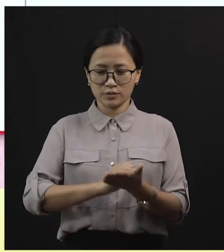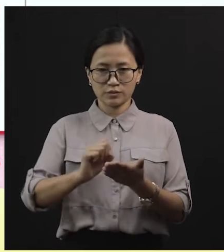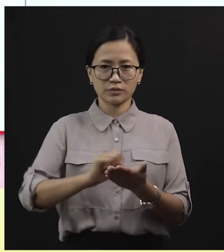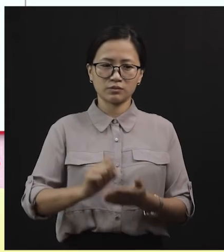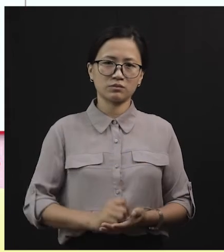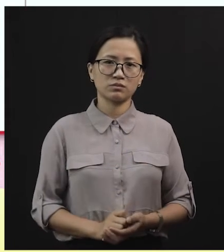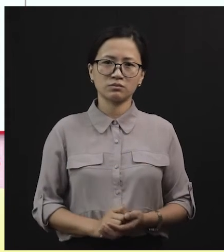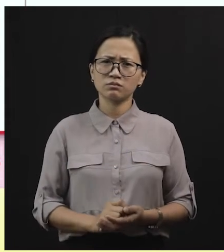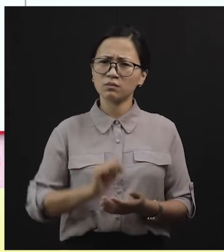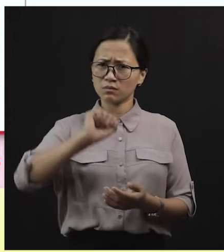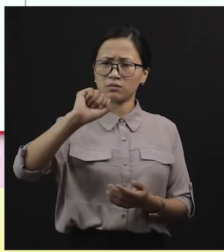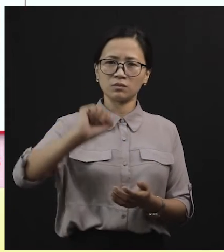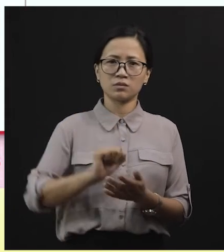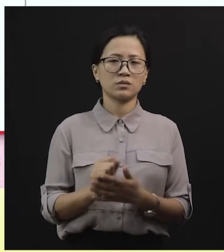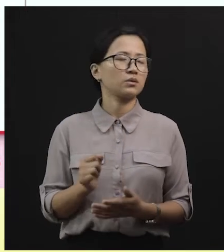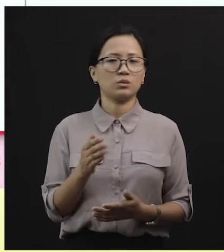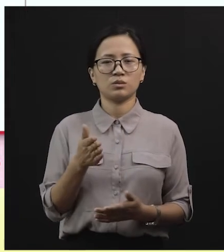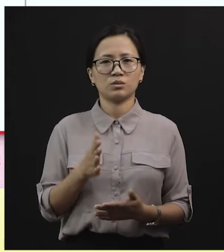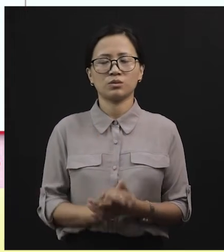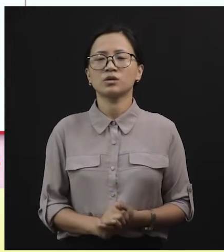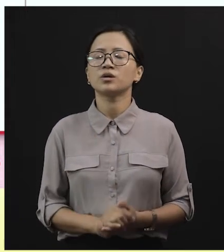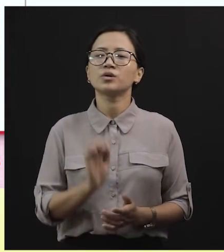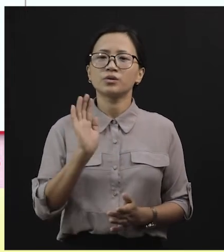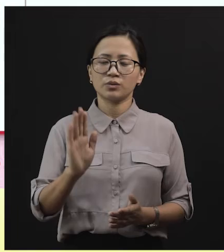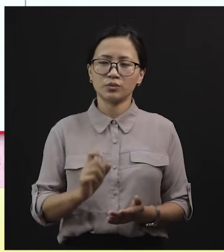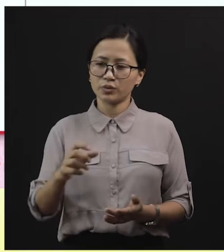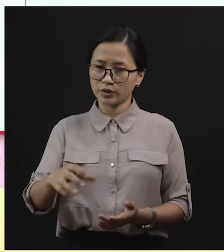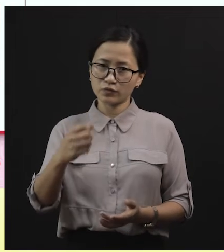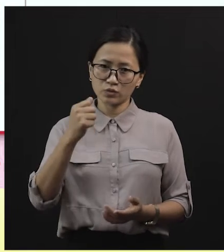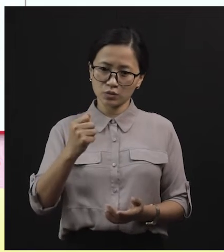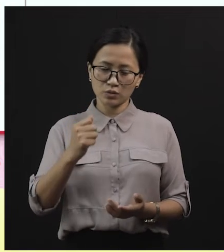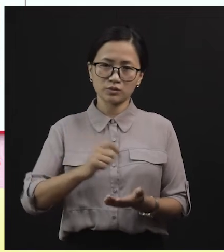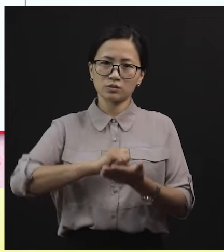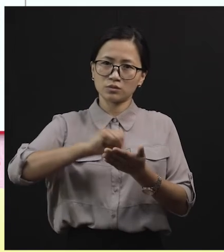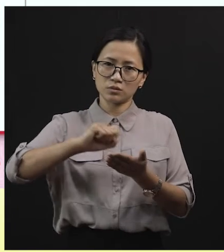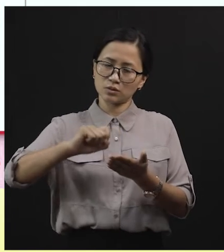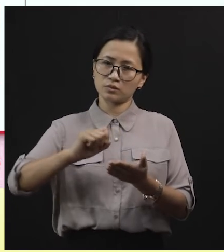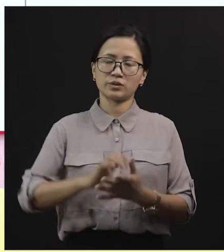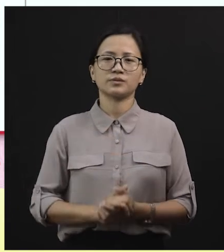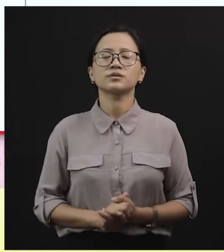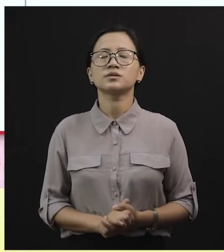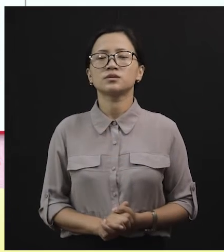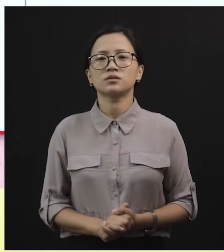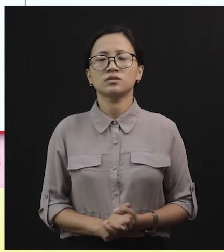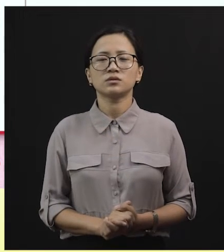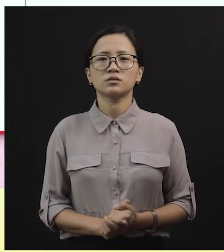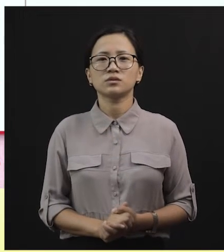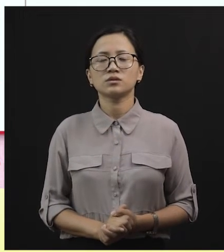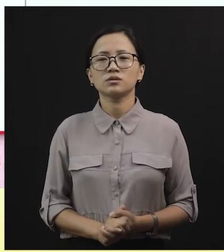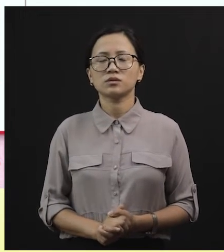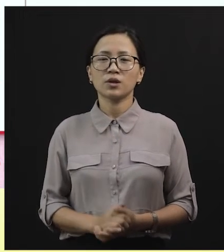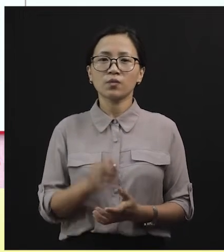by itself? No, right? The pen cannot do that by itself. We human need to pick up the pen and write,